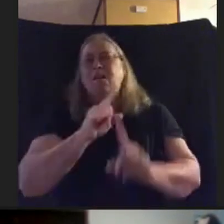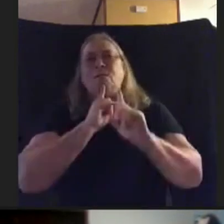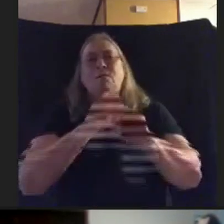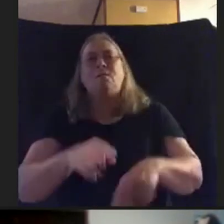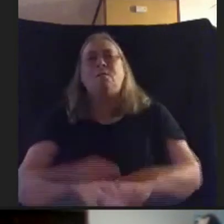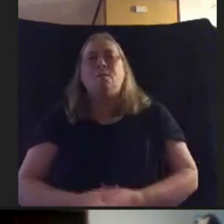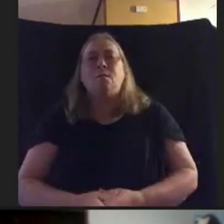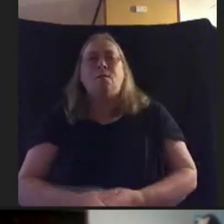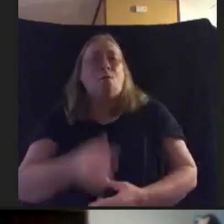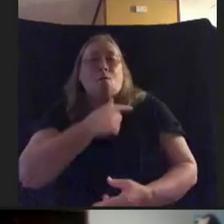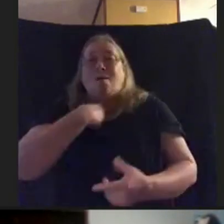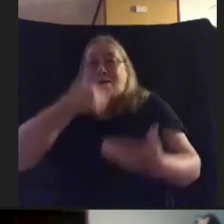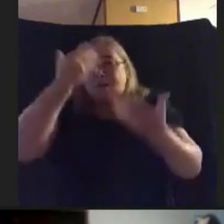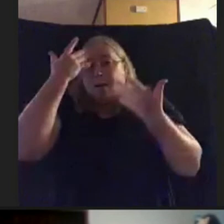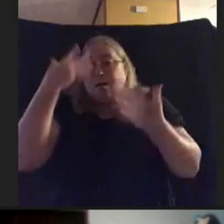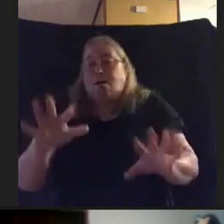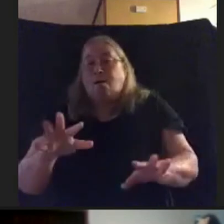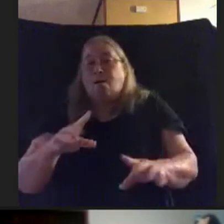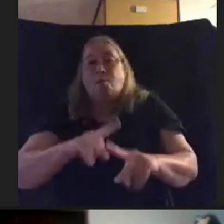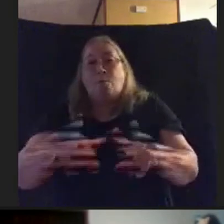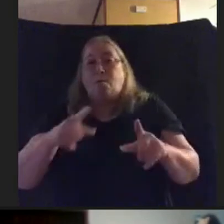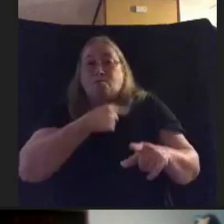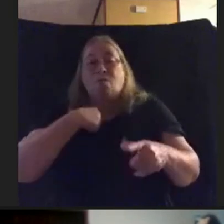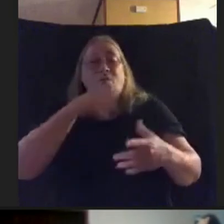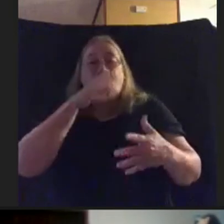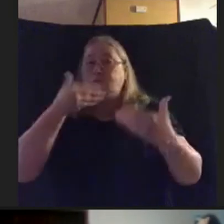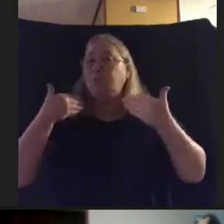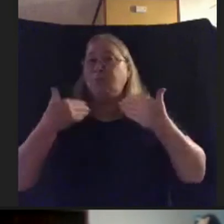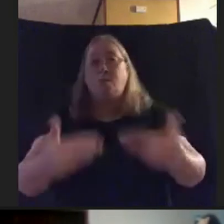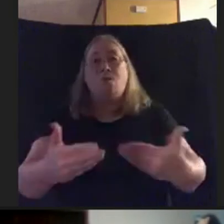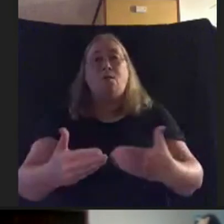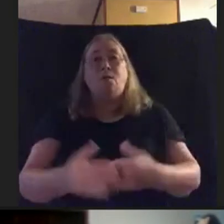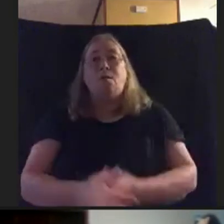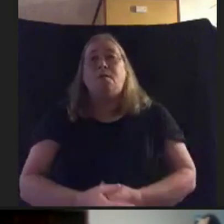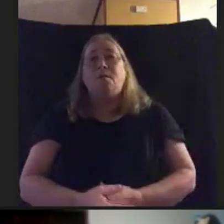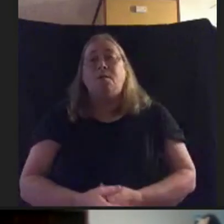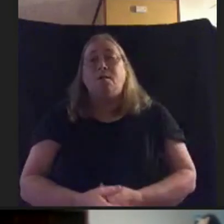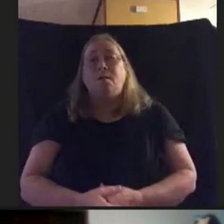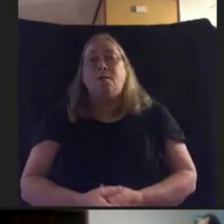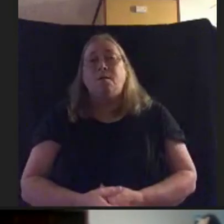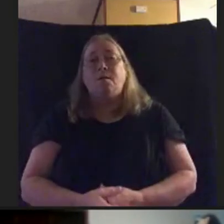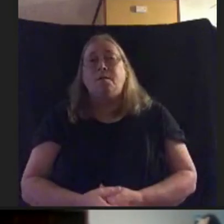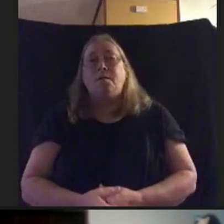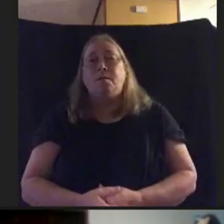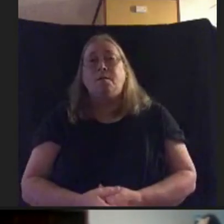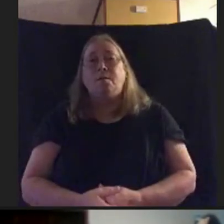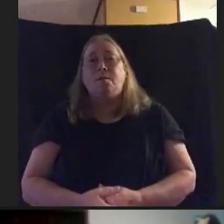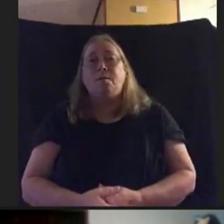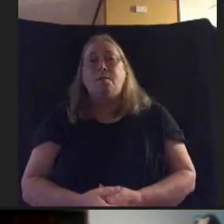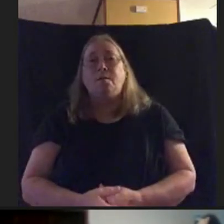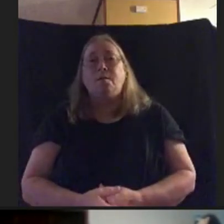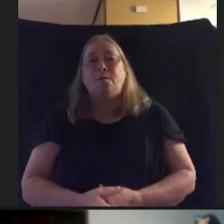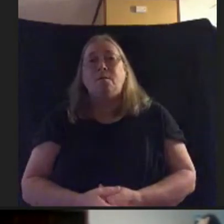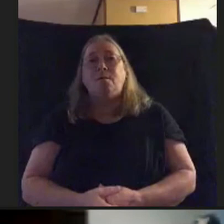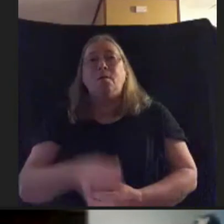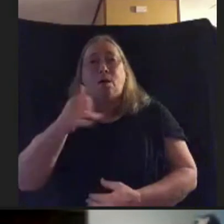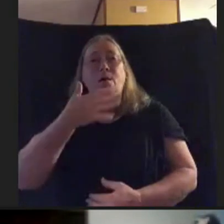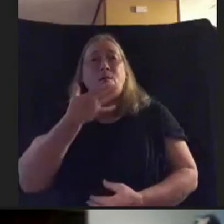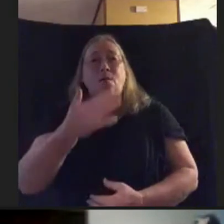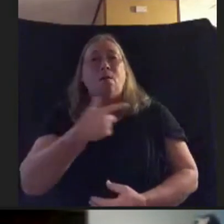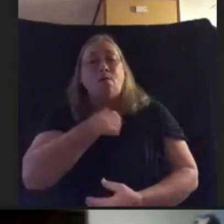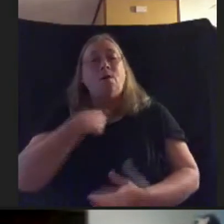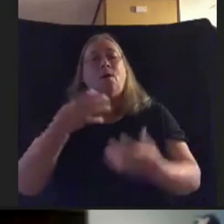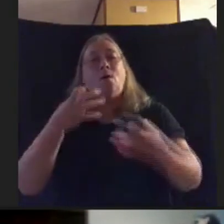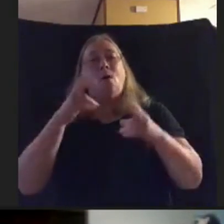we don't know, but we're going to go forward pretending like, or anticipating that could be part of it, which is good anyway, because we want to get folks protected as